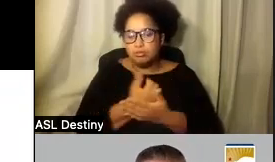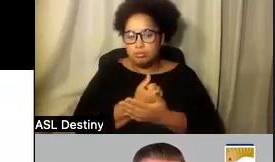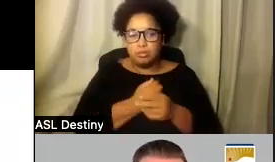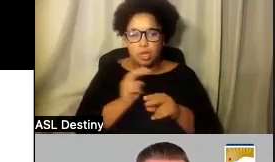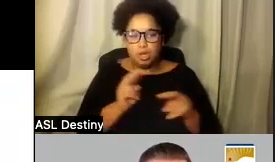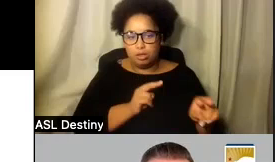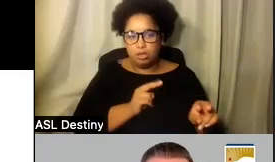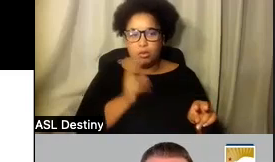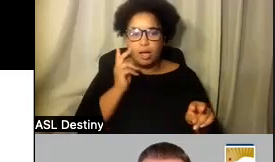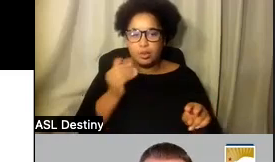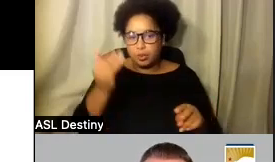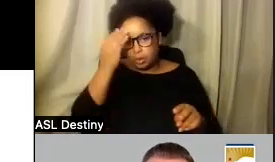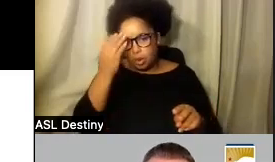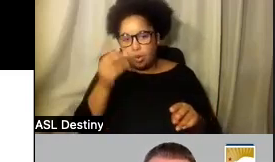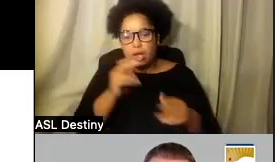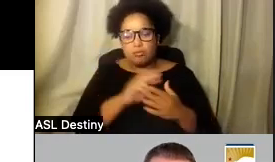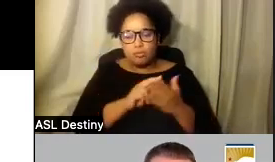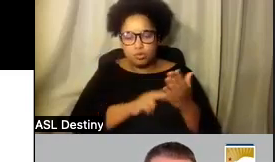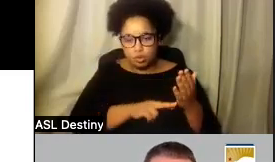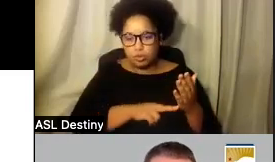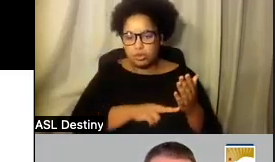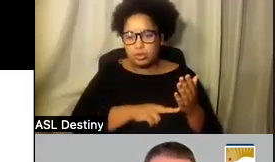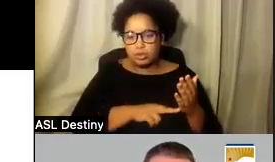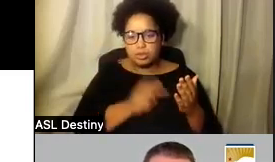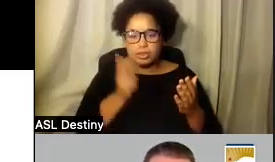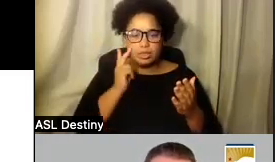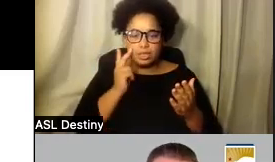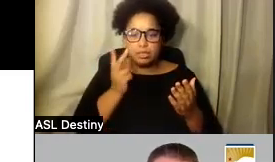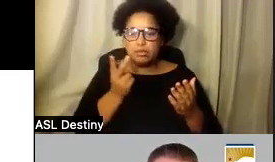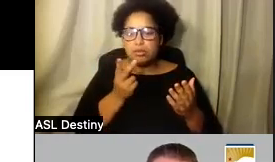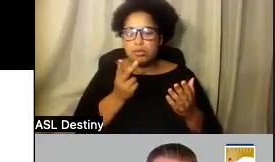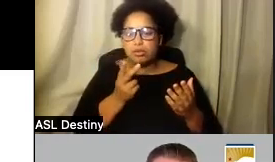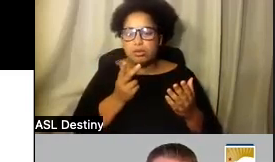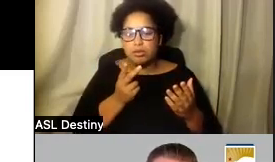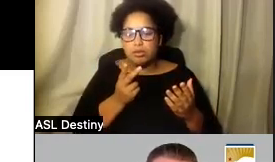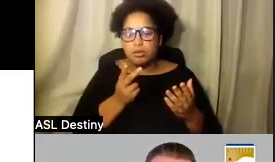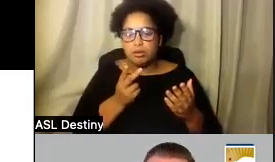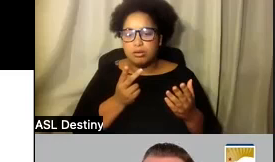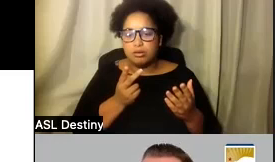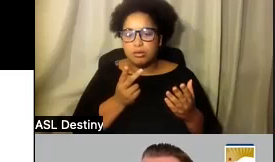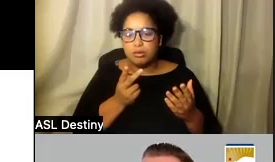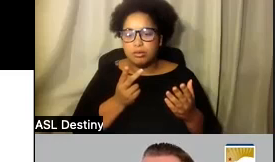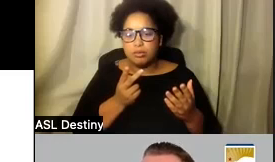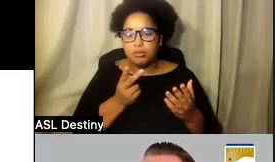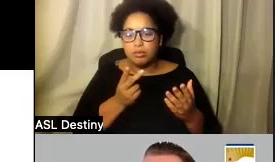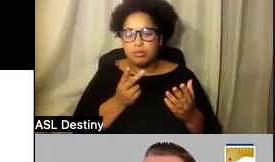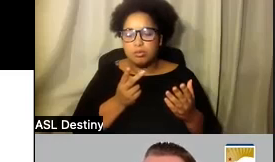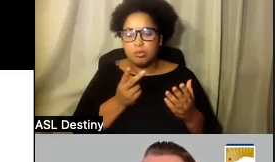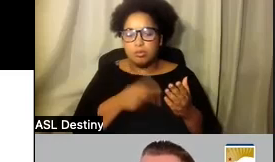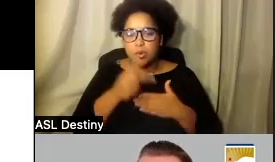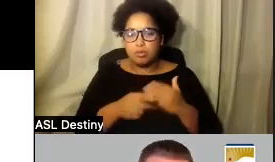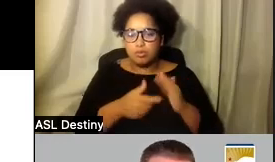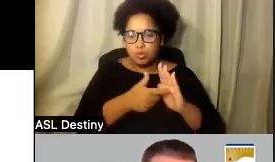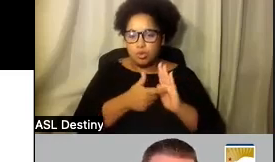so that you're able to kind of look through, you know, what exactly the stipulations of the program are. And